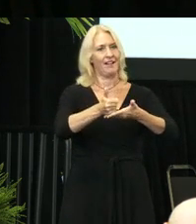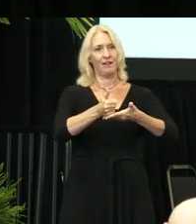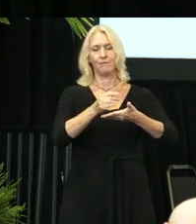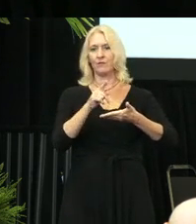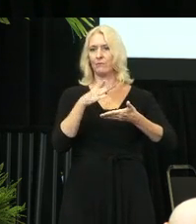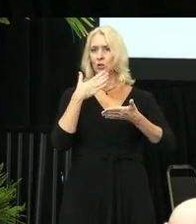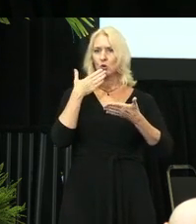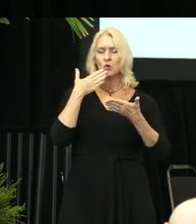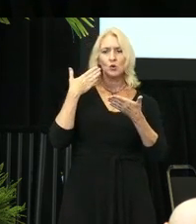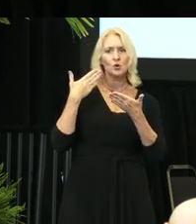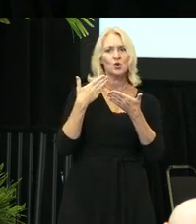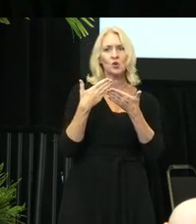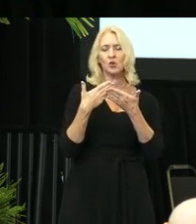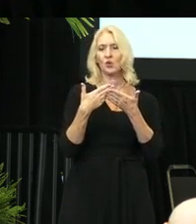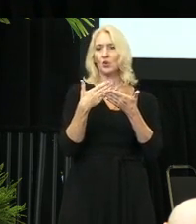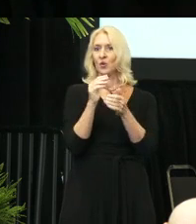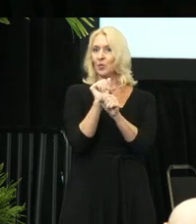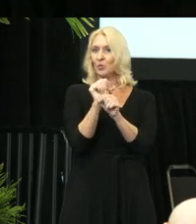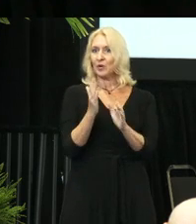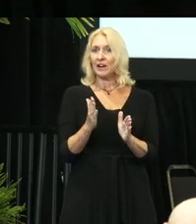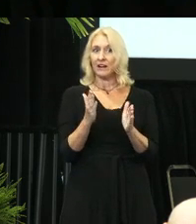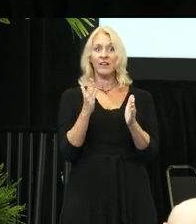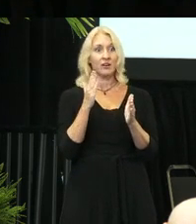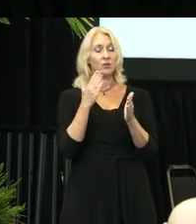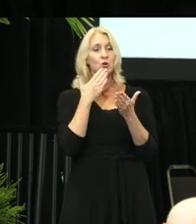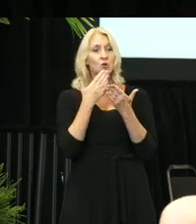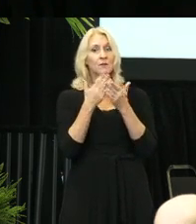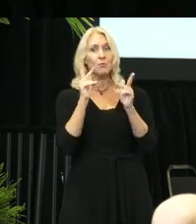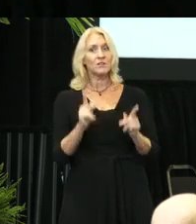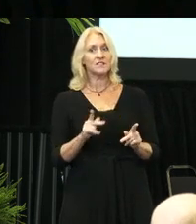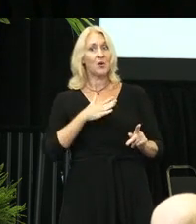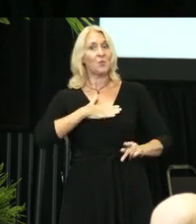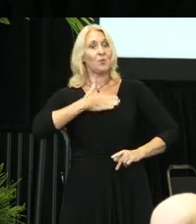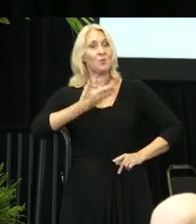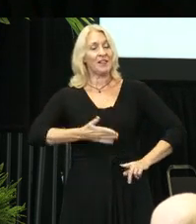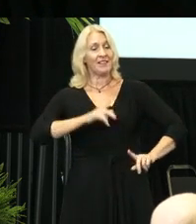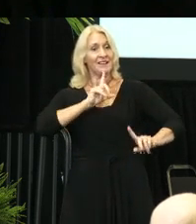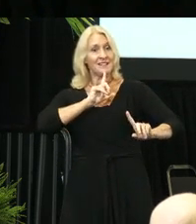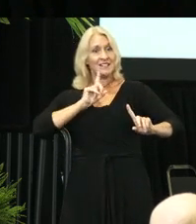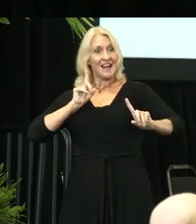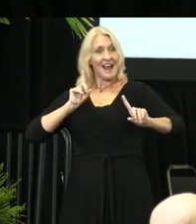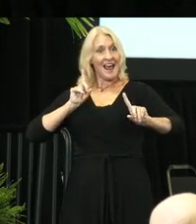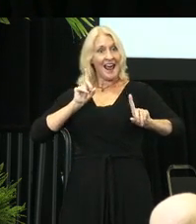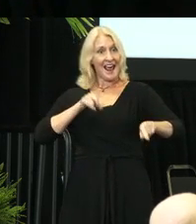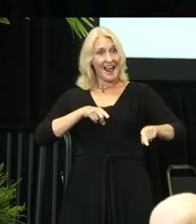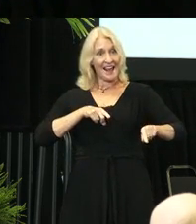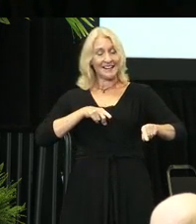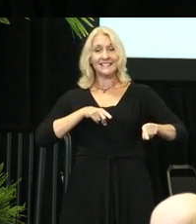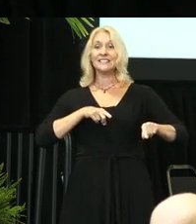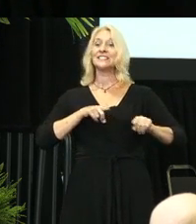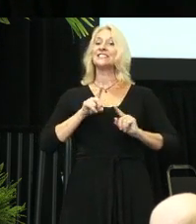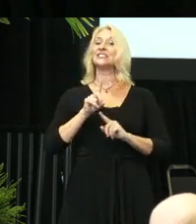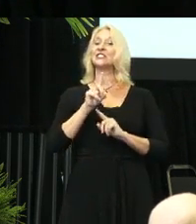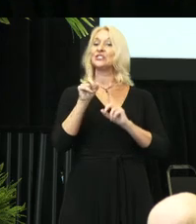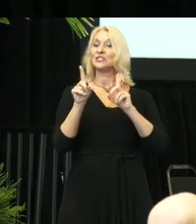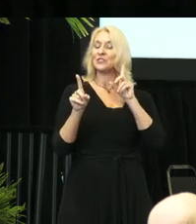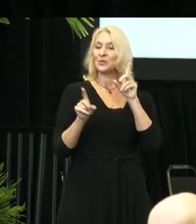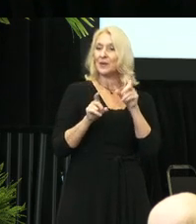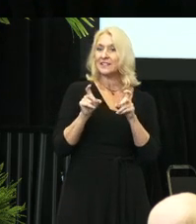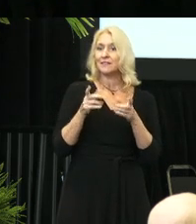have been the person who will answer questions. Maybe for some of us in different